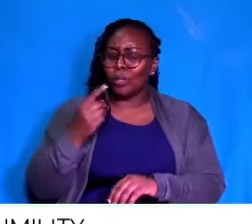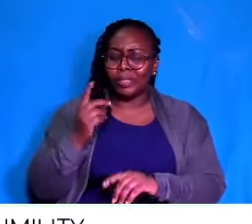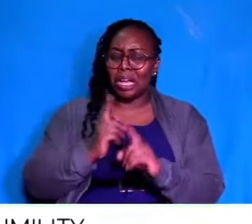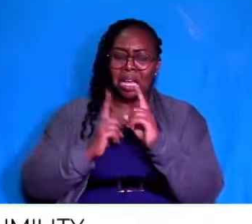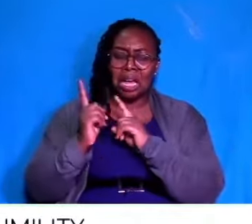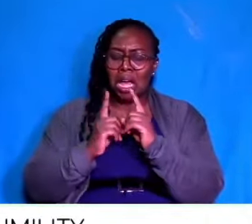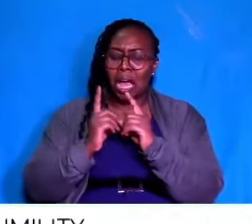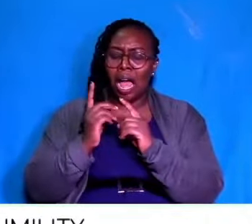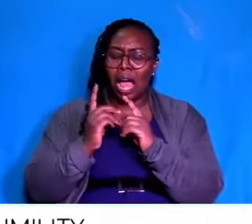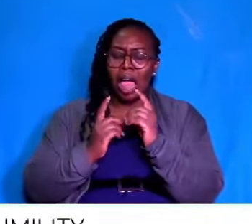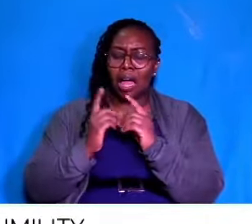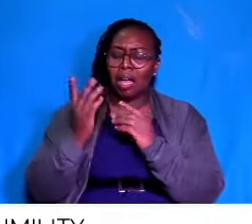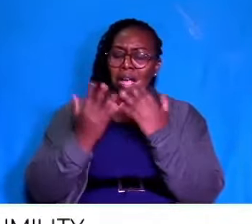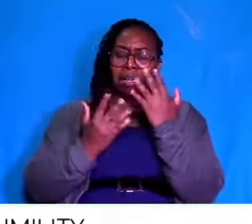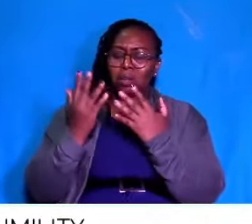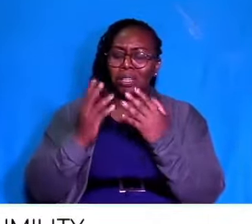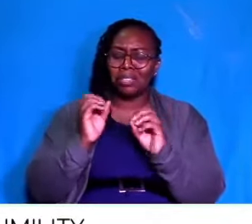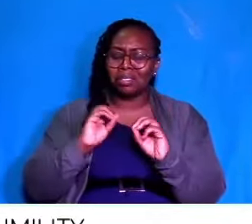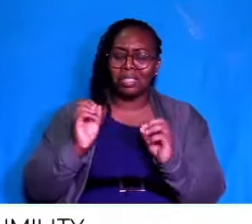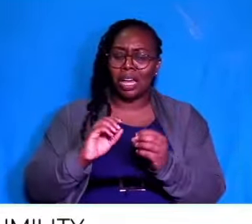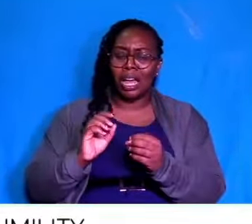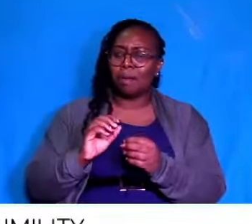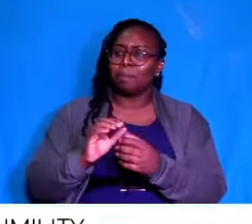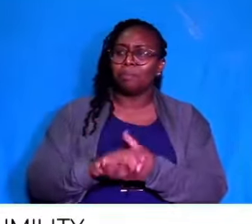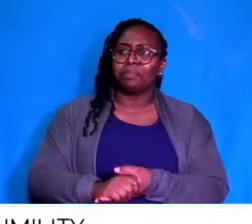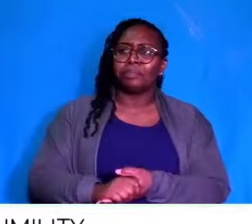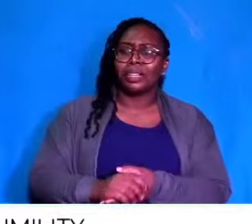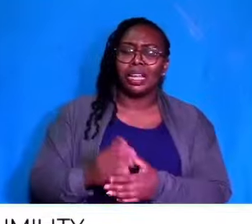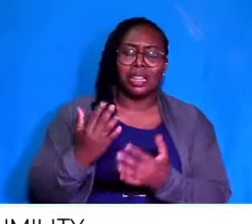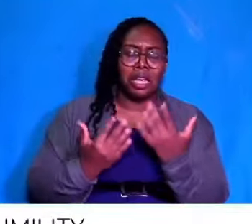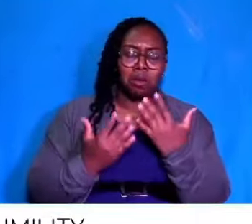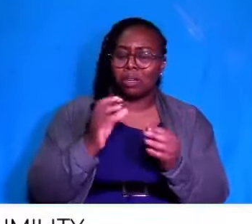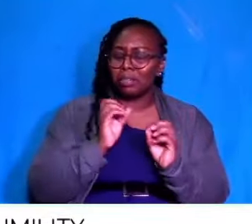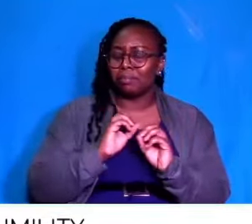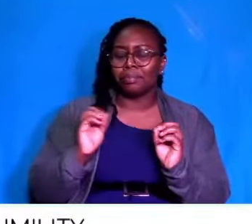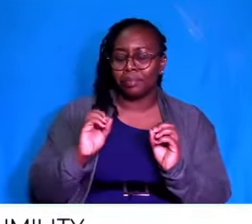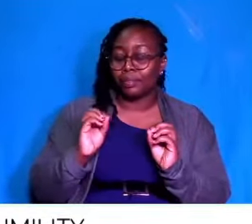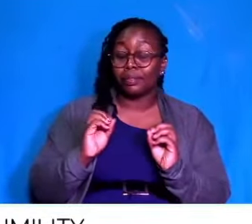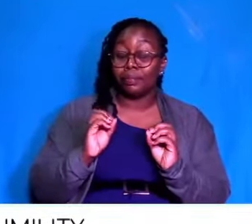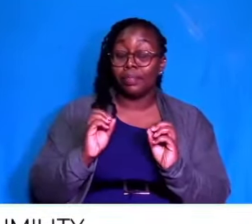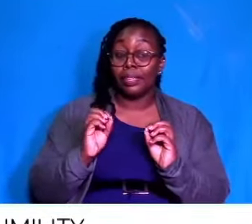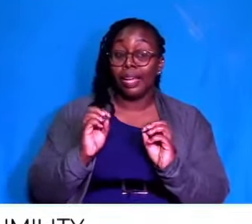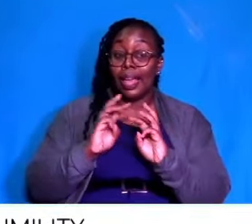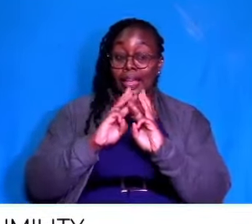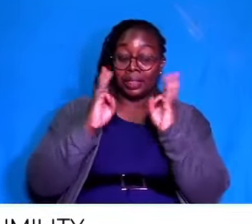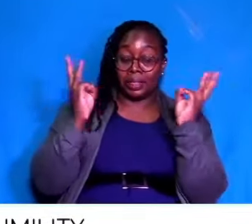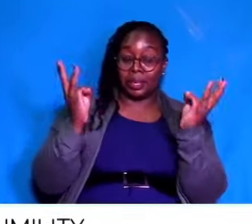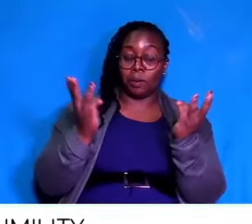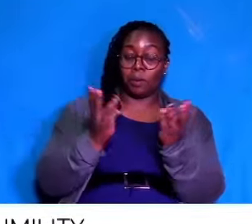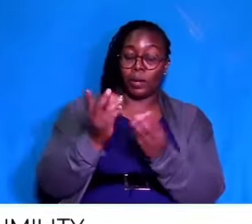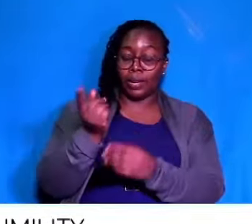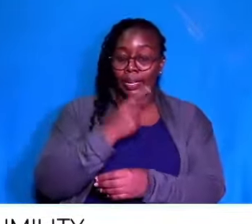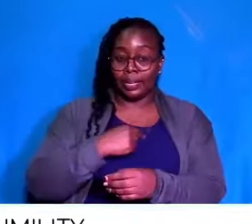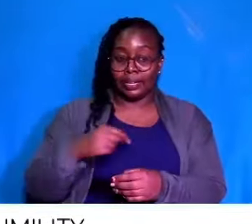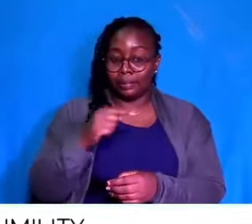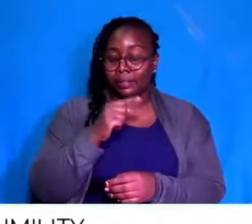and what goes on in the peeling of potatoes and the cooking. And so the world gives us an image that importance comes